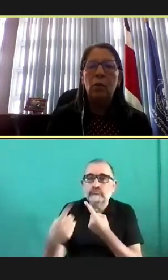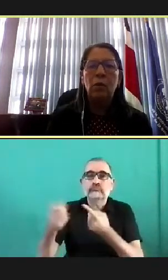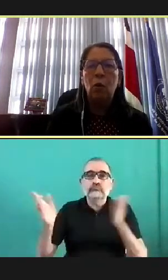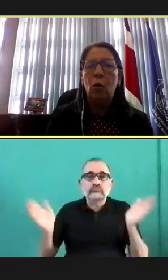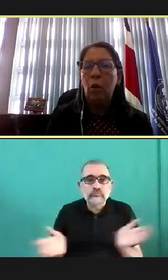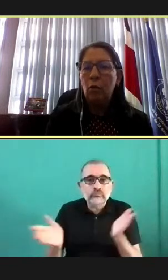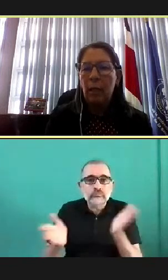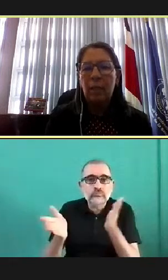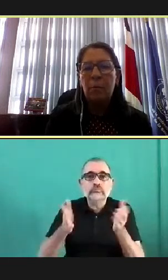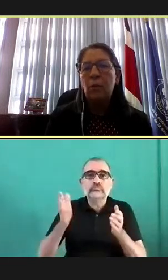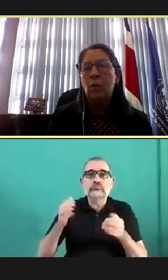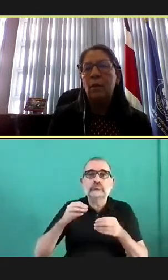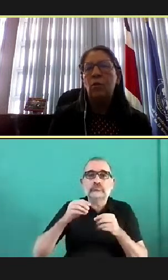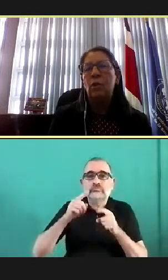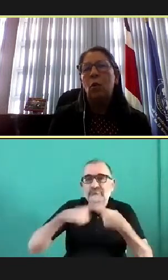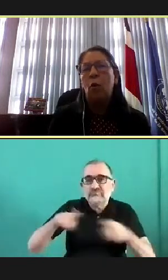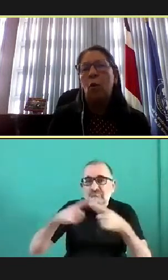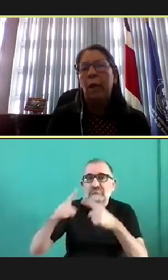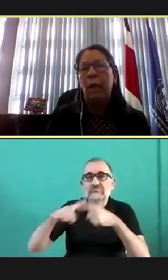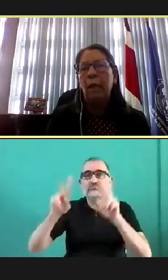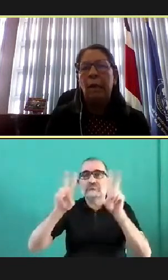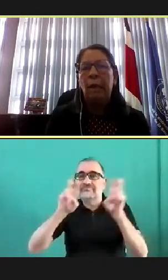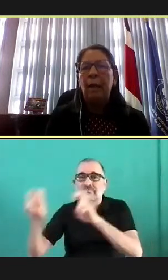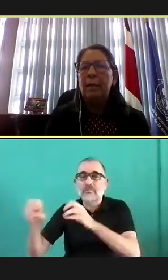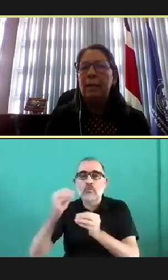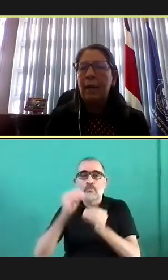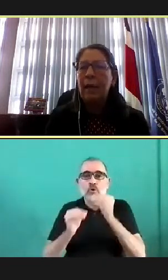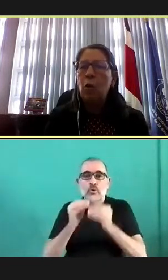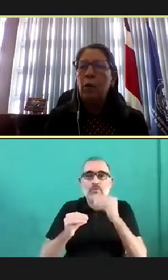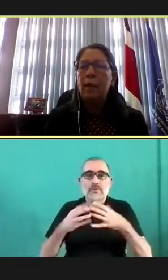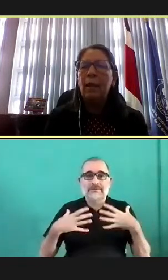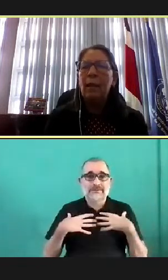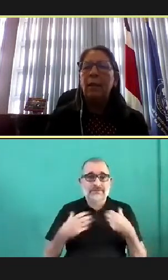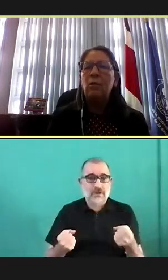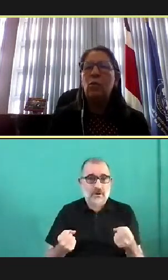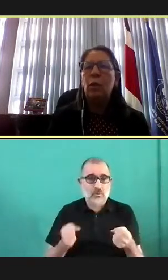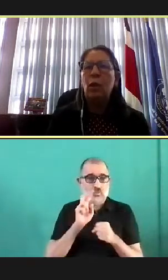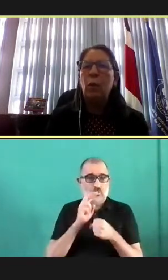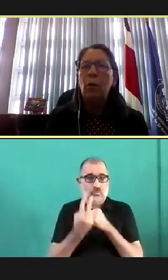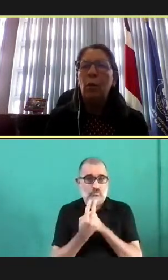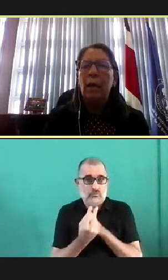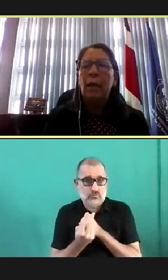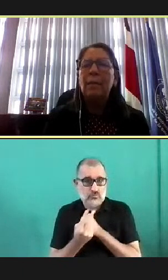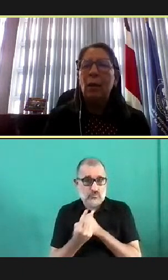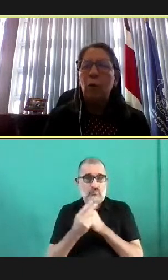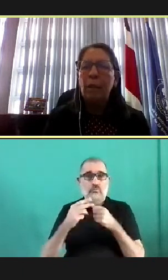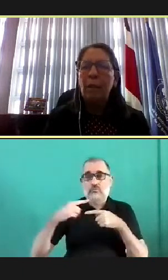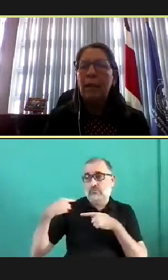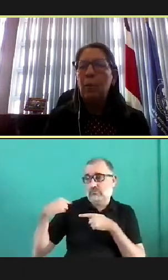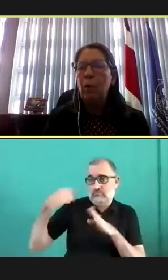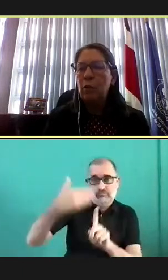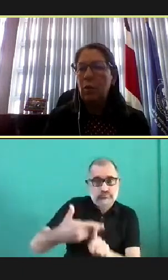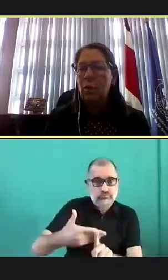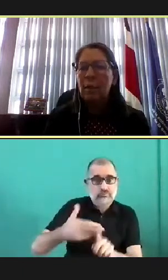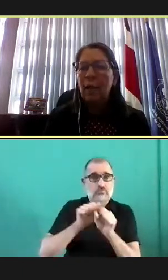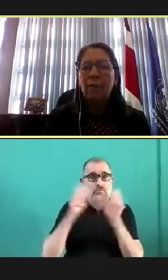in vulnerable and key communities, also hiring temporary personnel for